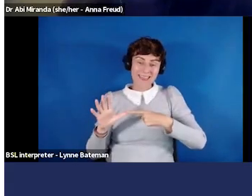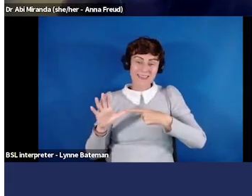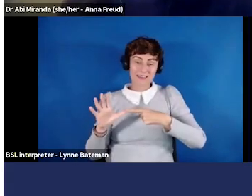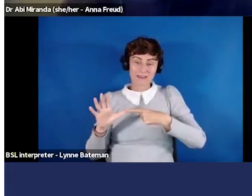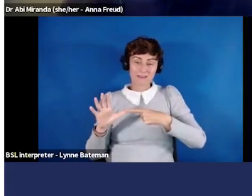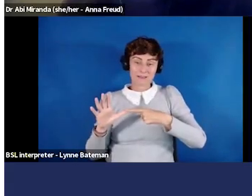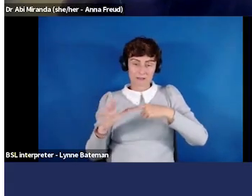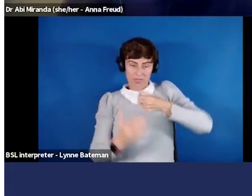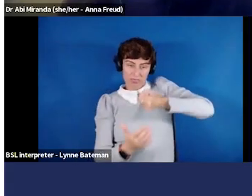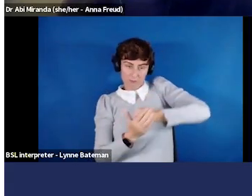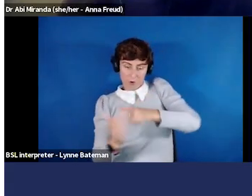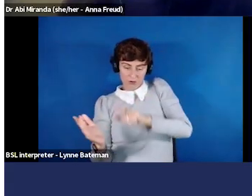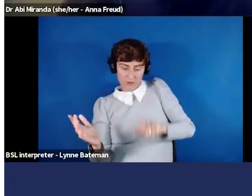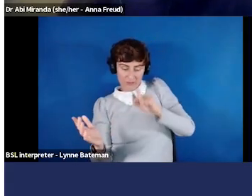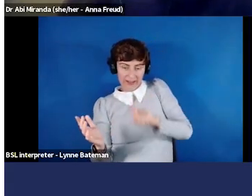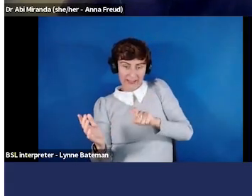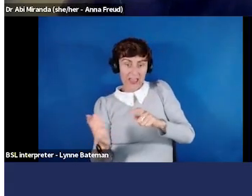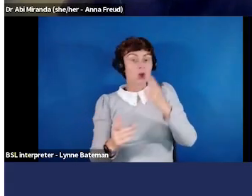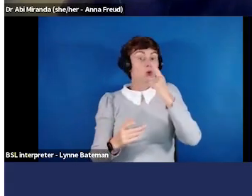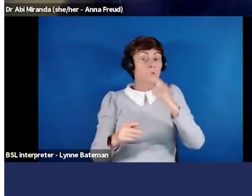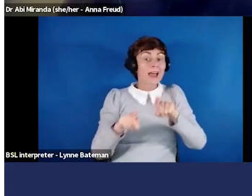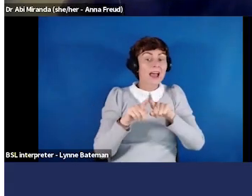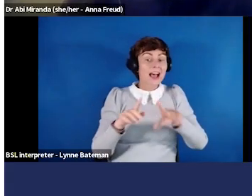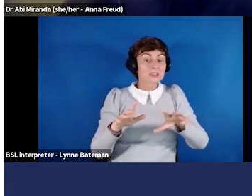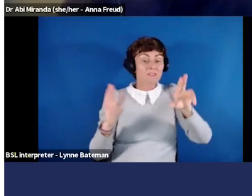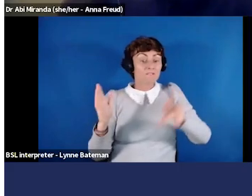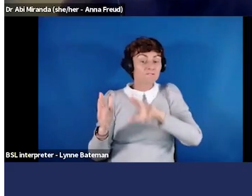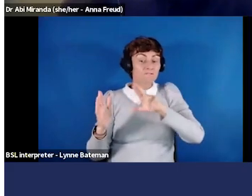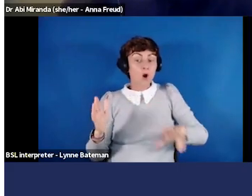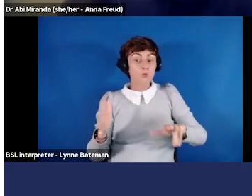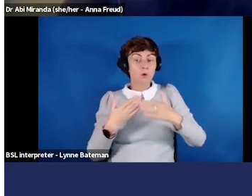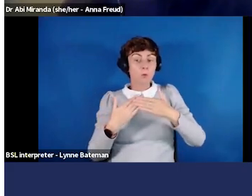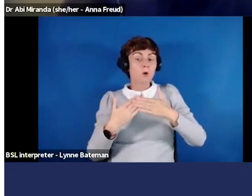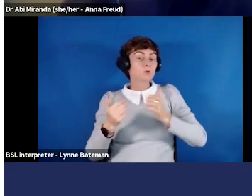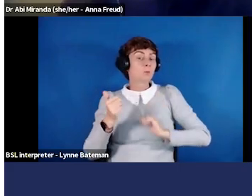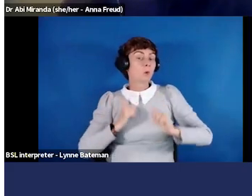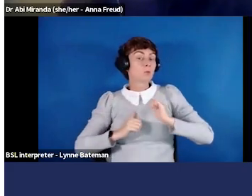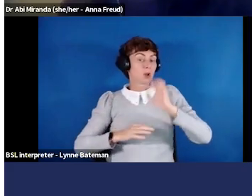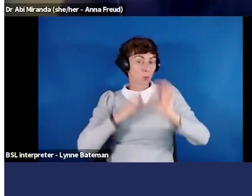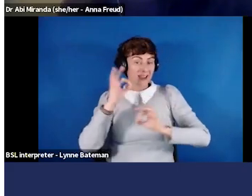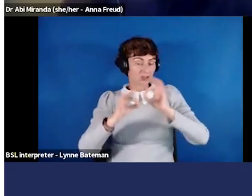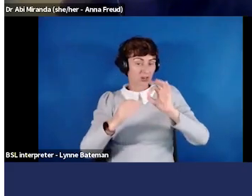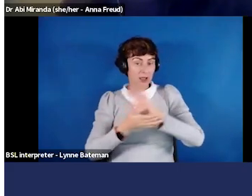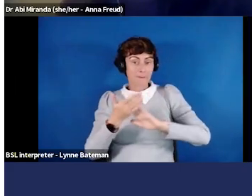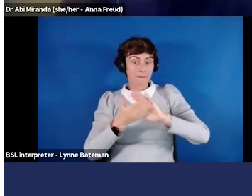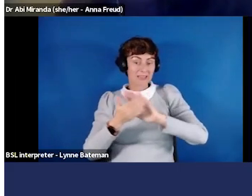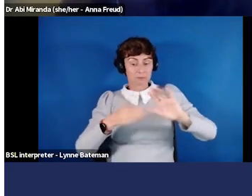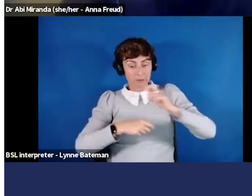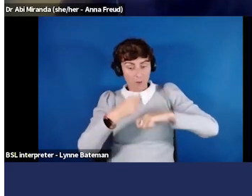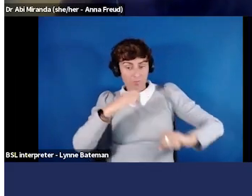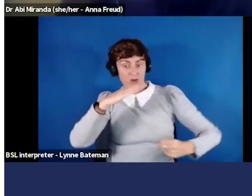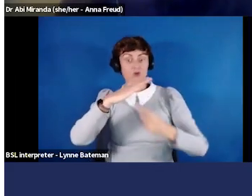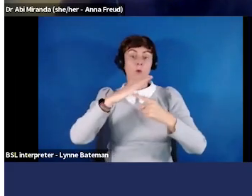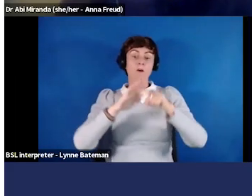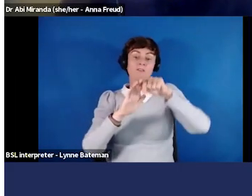also an option to upvote any popular questions, so they will be brought to the top of the question list. The webinar